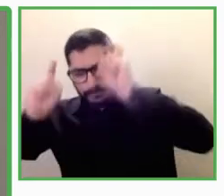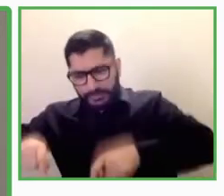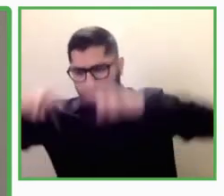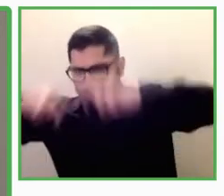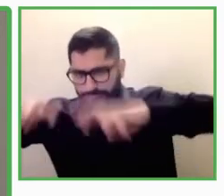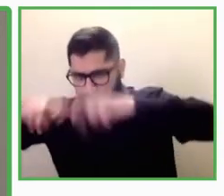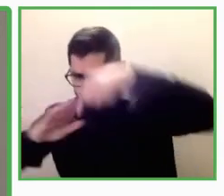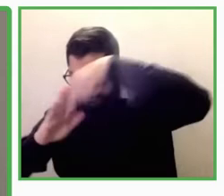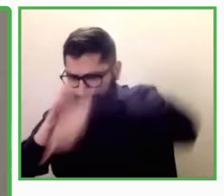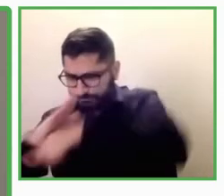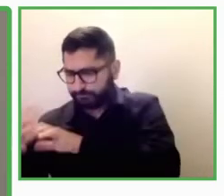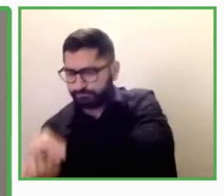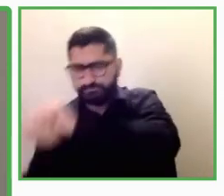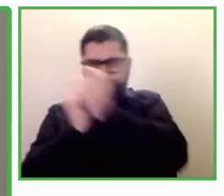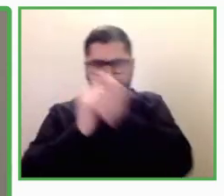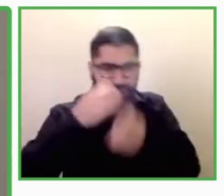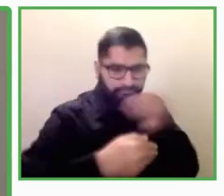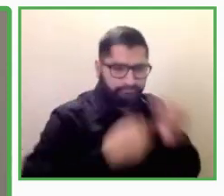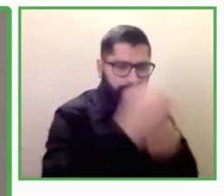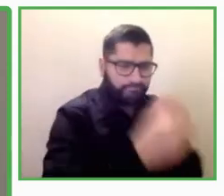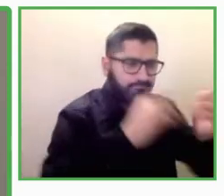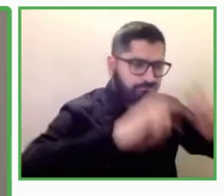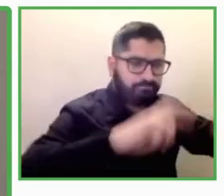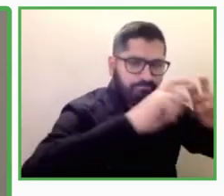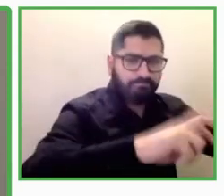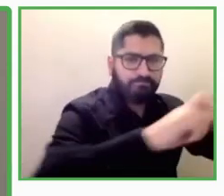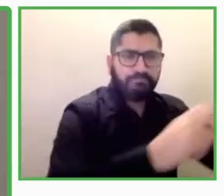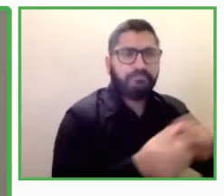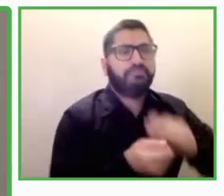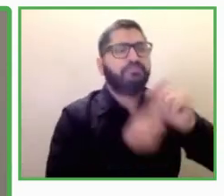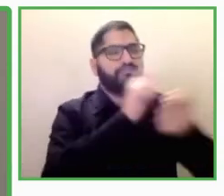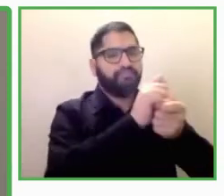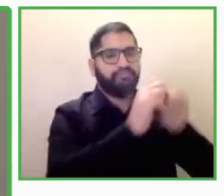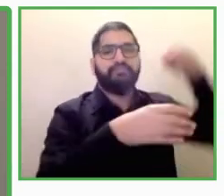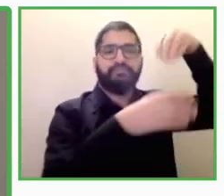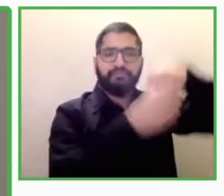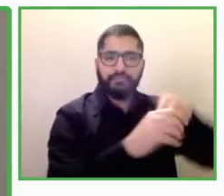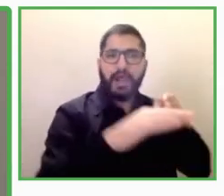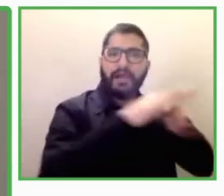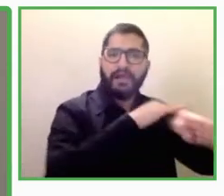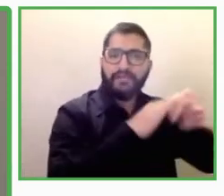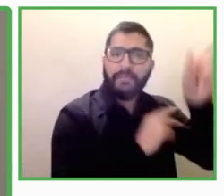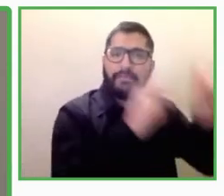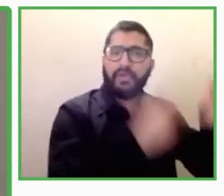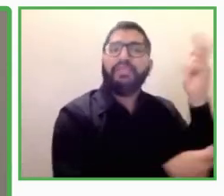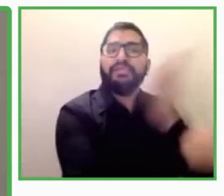jobs for people with disabilities. My name is Javier Güemes.